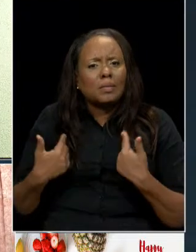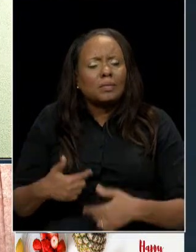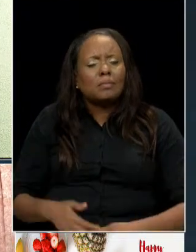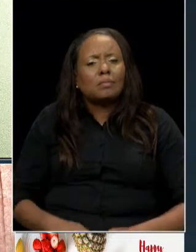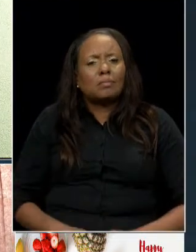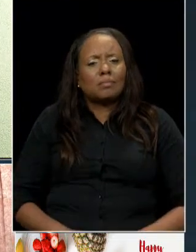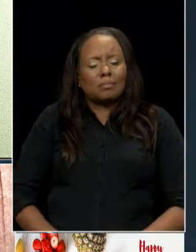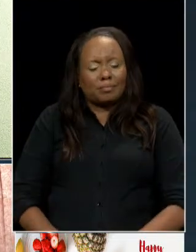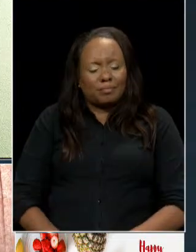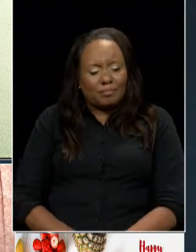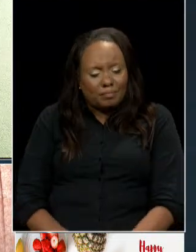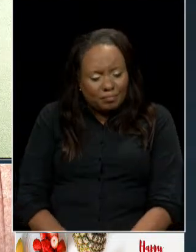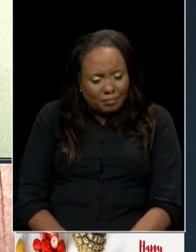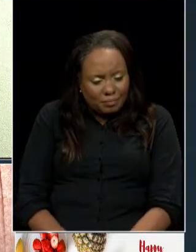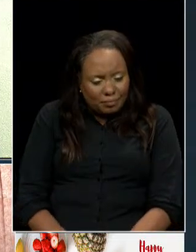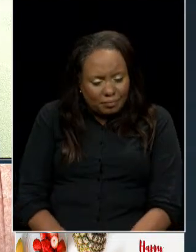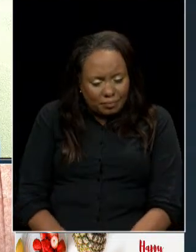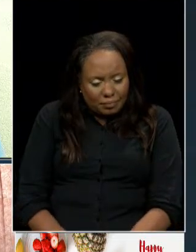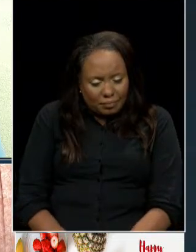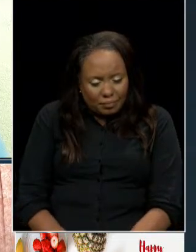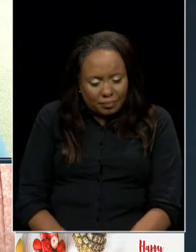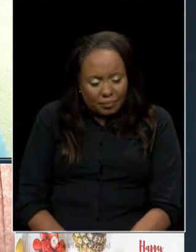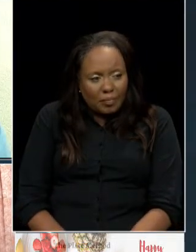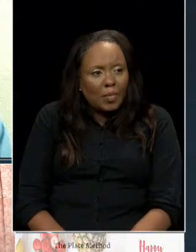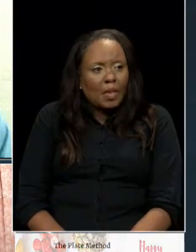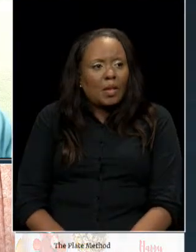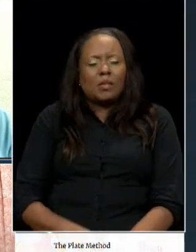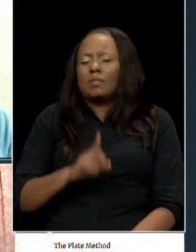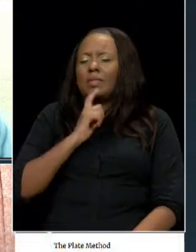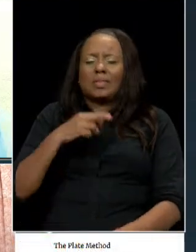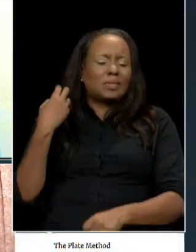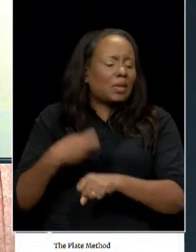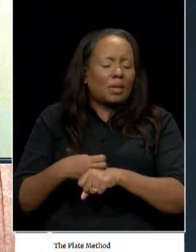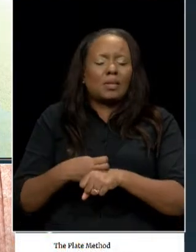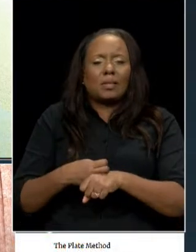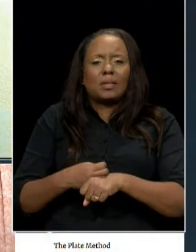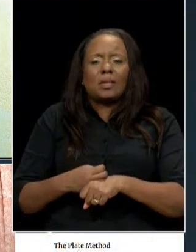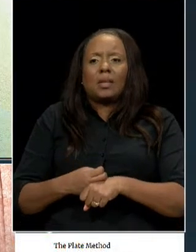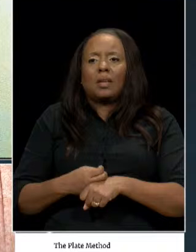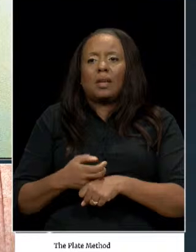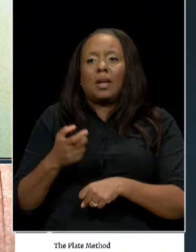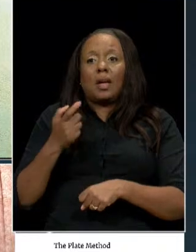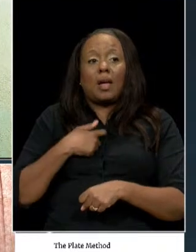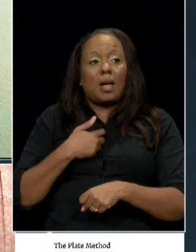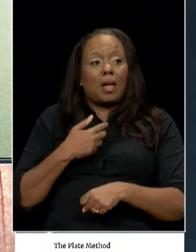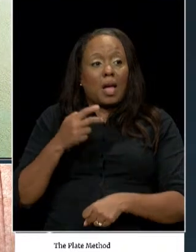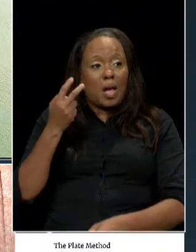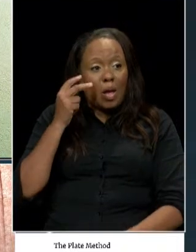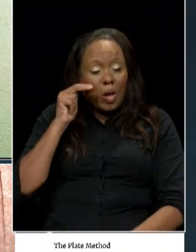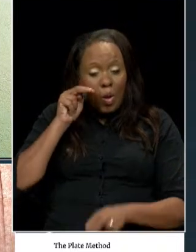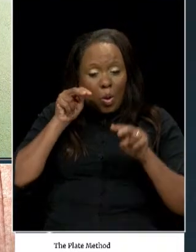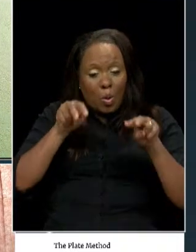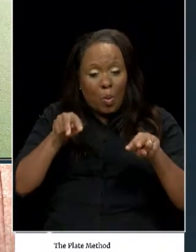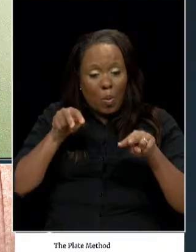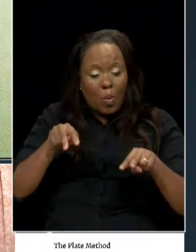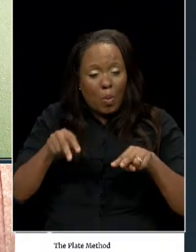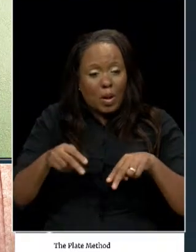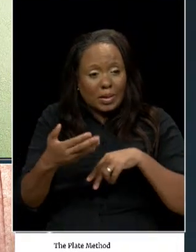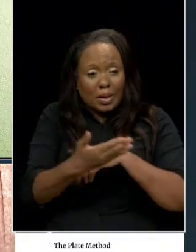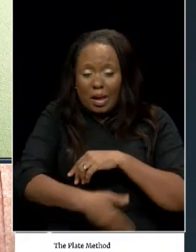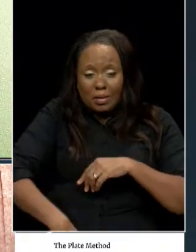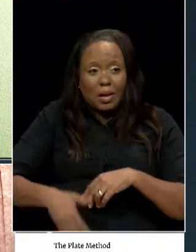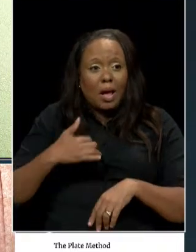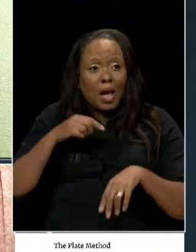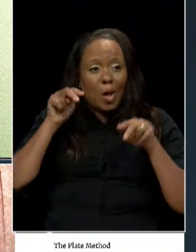It was hard at first. I watched the doctor cut off that. I watched him cut off that. It had no blood. It was poor